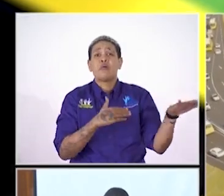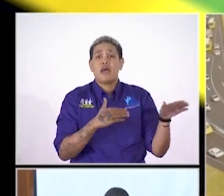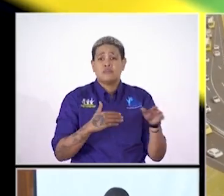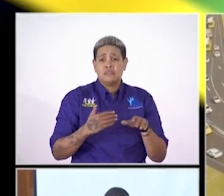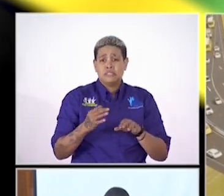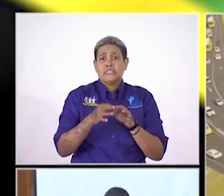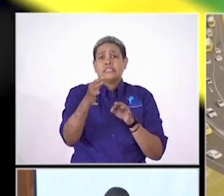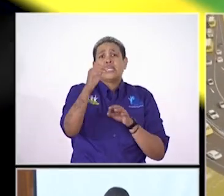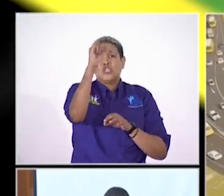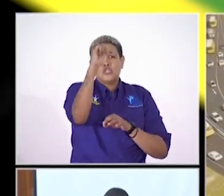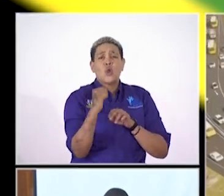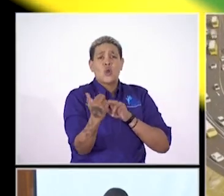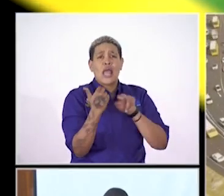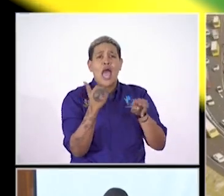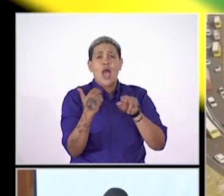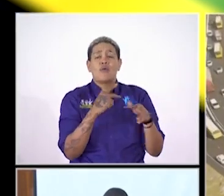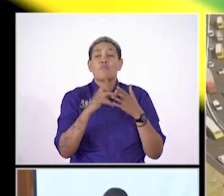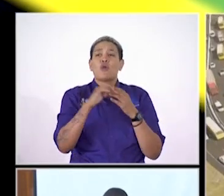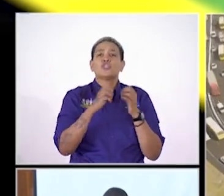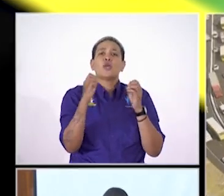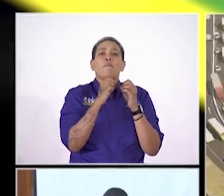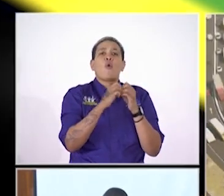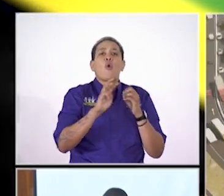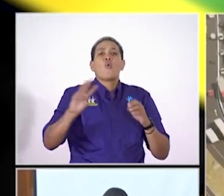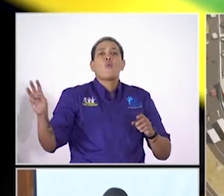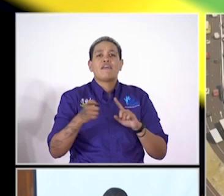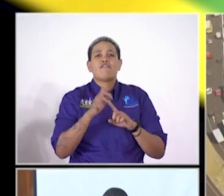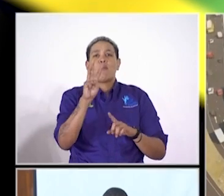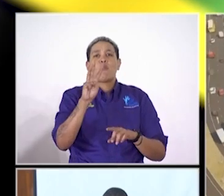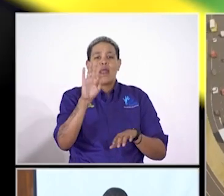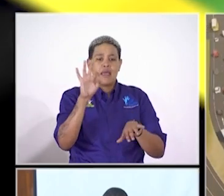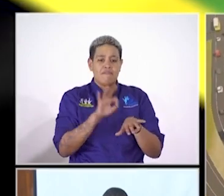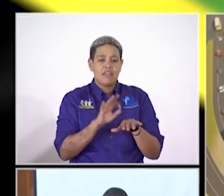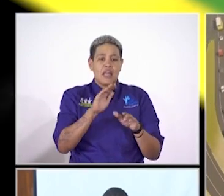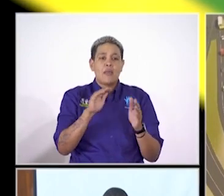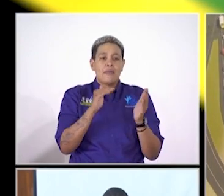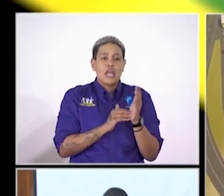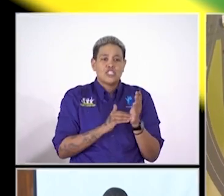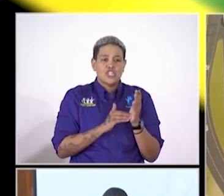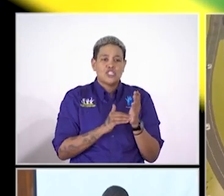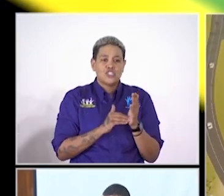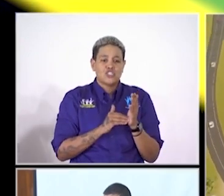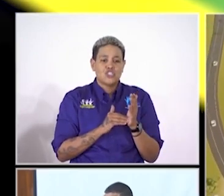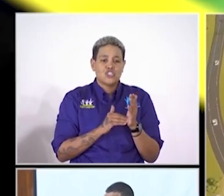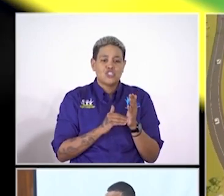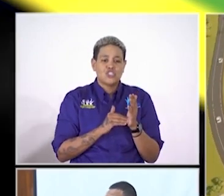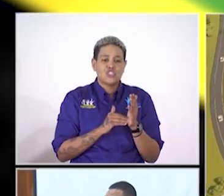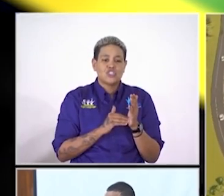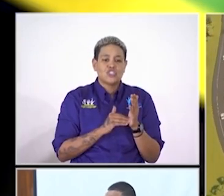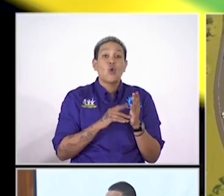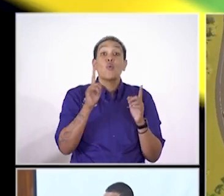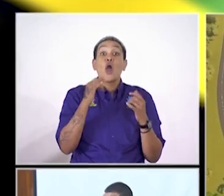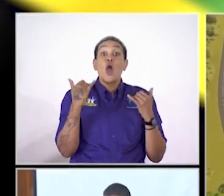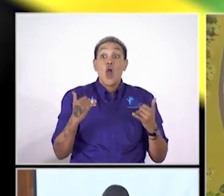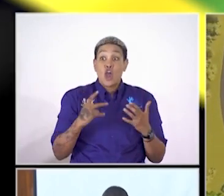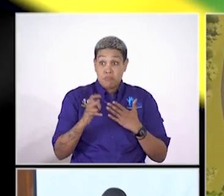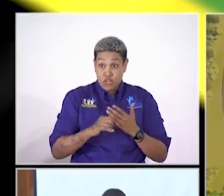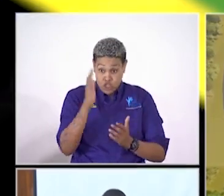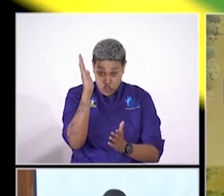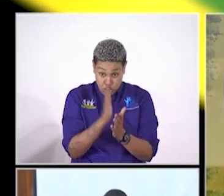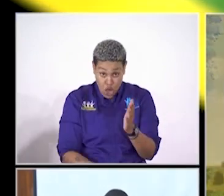Project further westward from Williamsfield in Manchester, where the current project